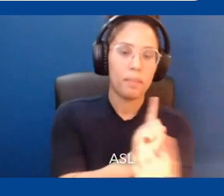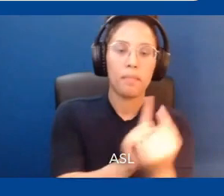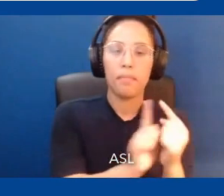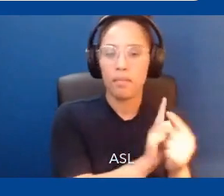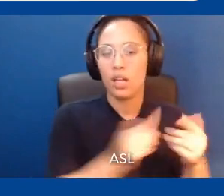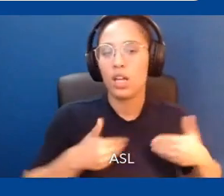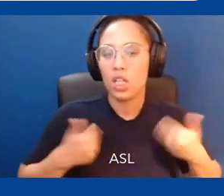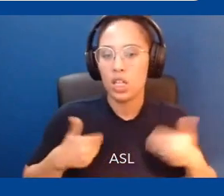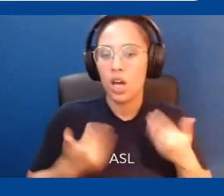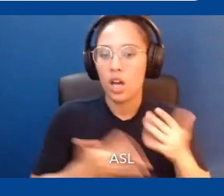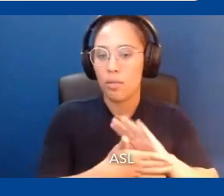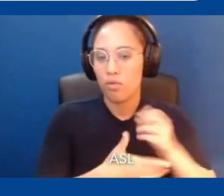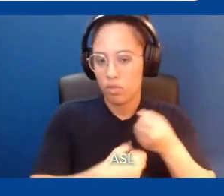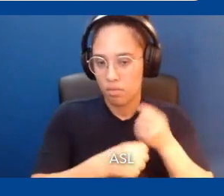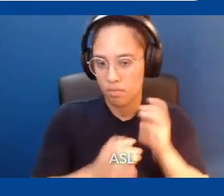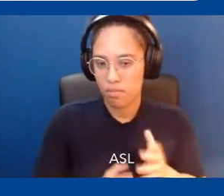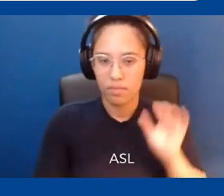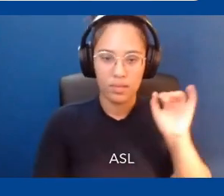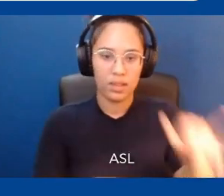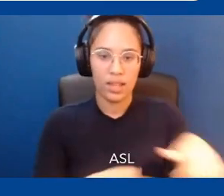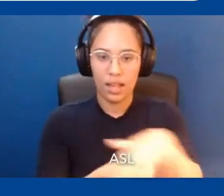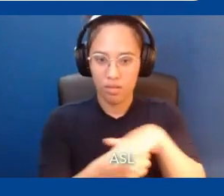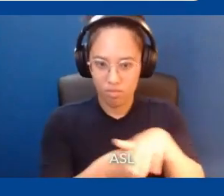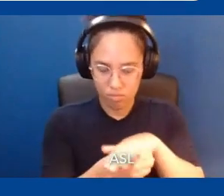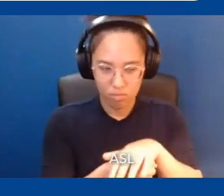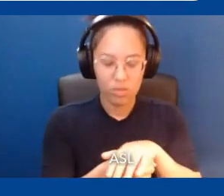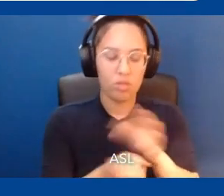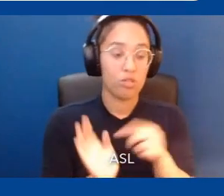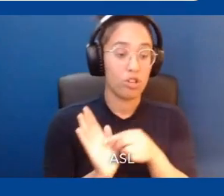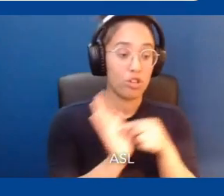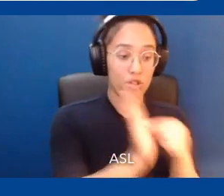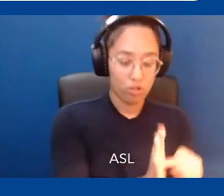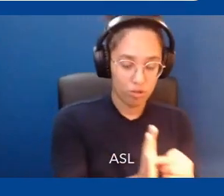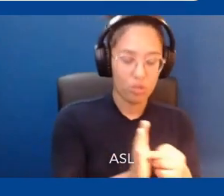region, and I think it generated so many conversation